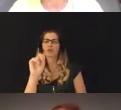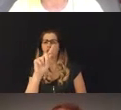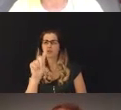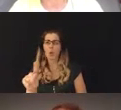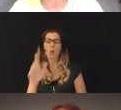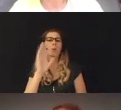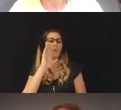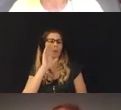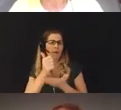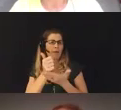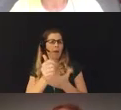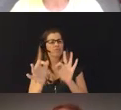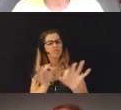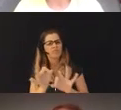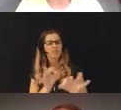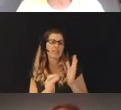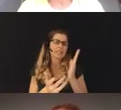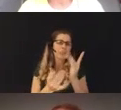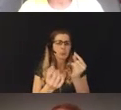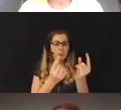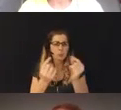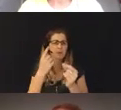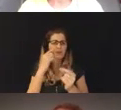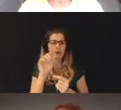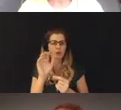some technical housekeeping items.